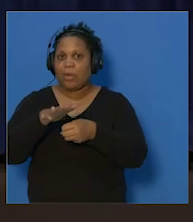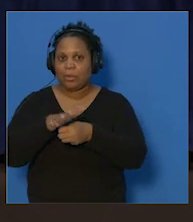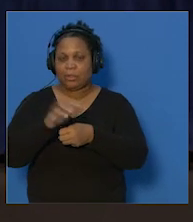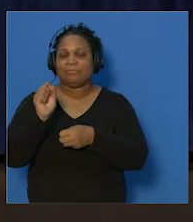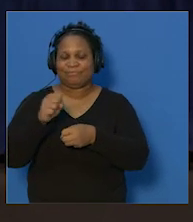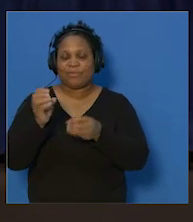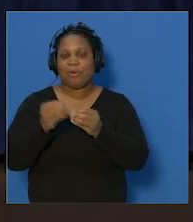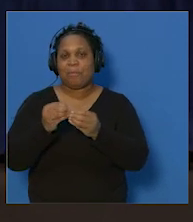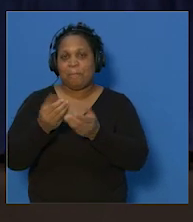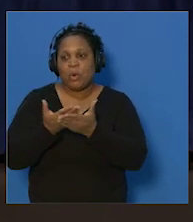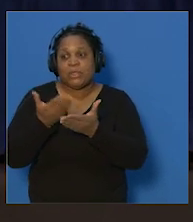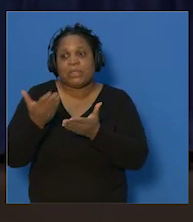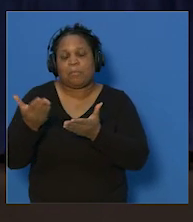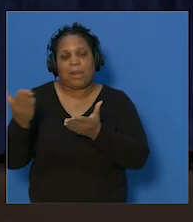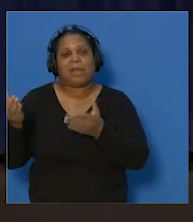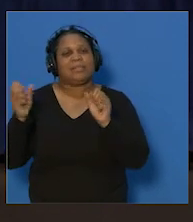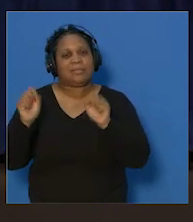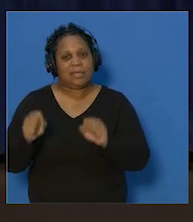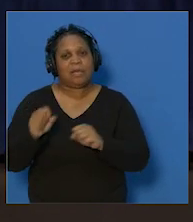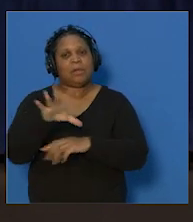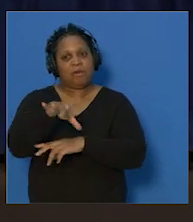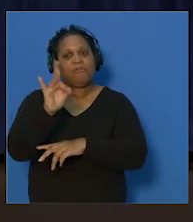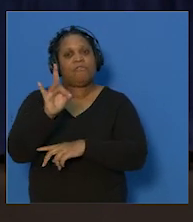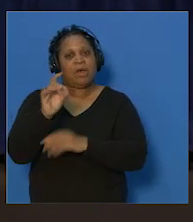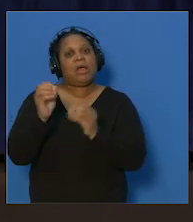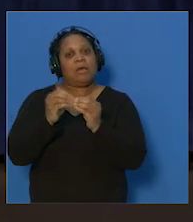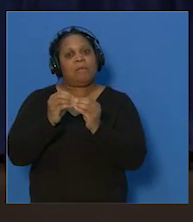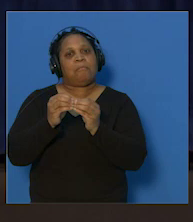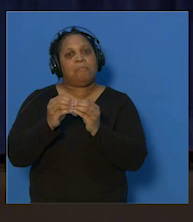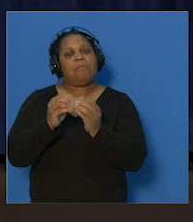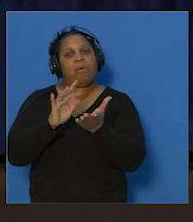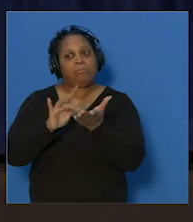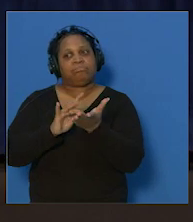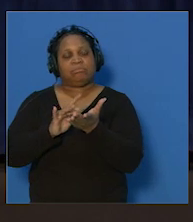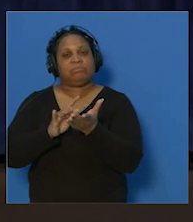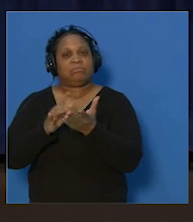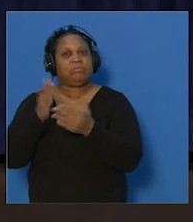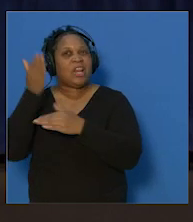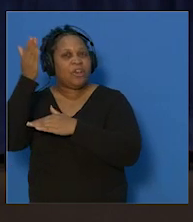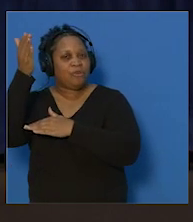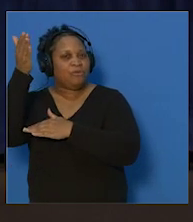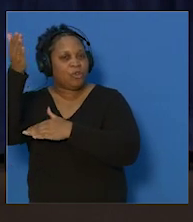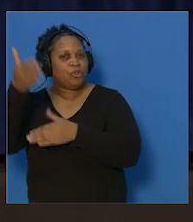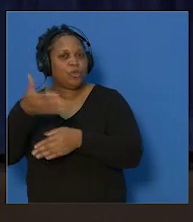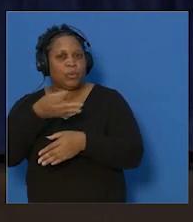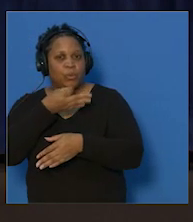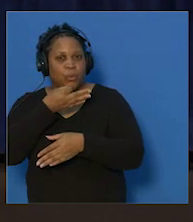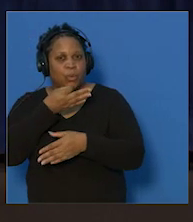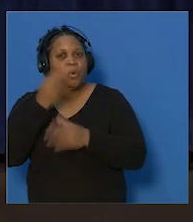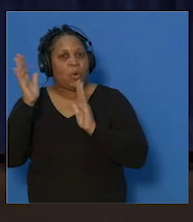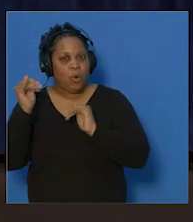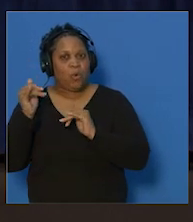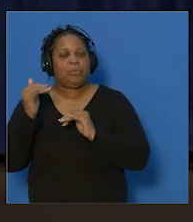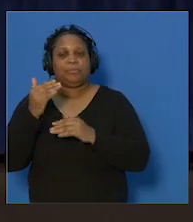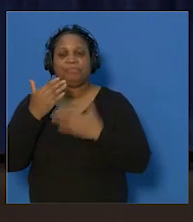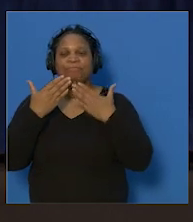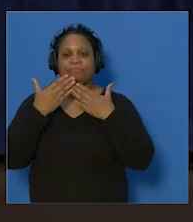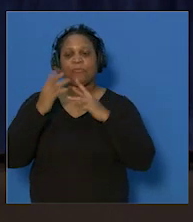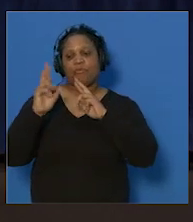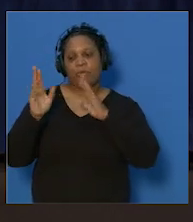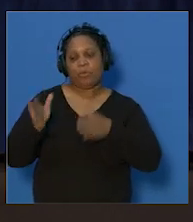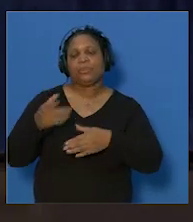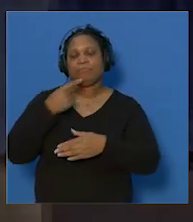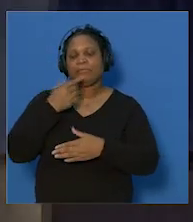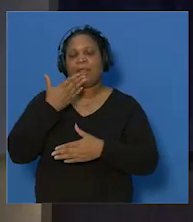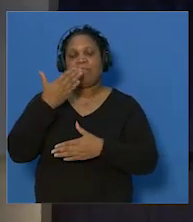more supplies, and certainly we'll be able to get our hands on some of those in the near future, I do hope. Thank you. Health